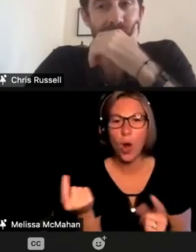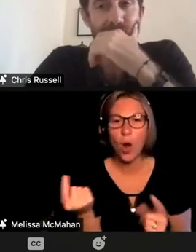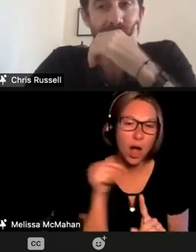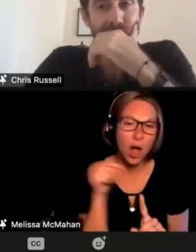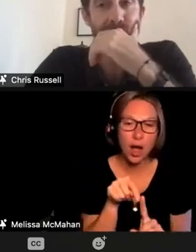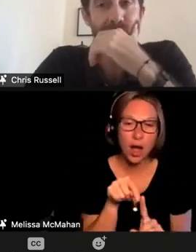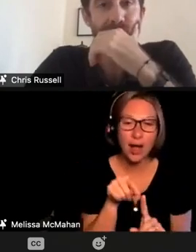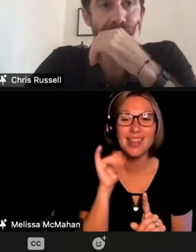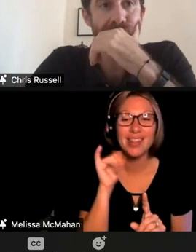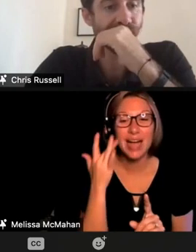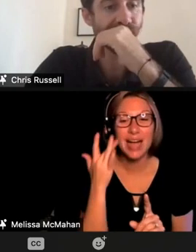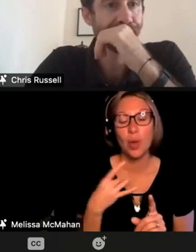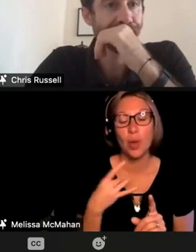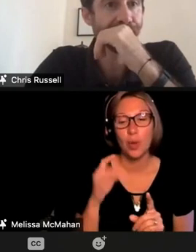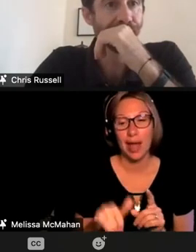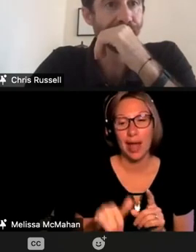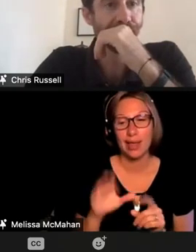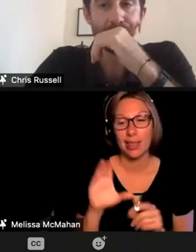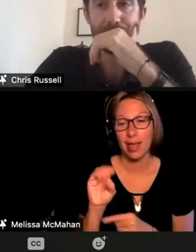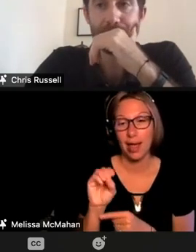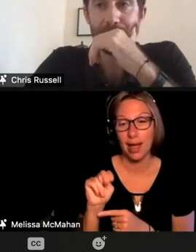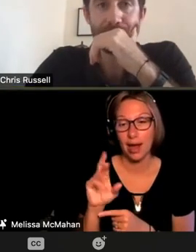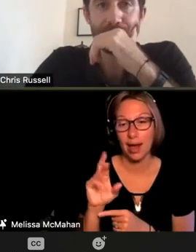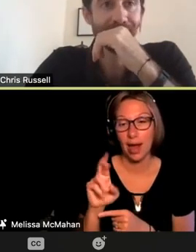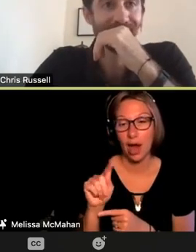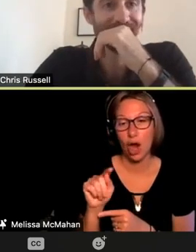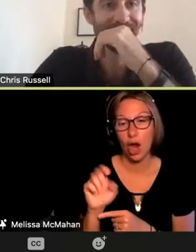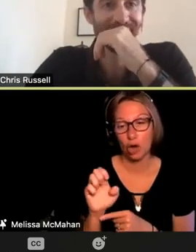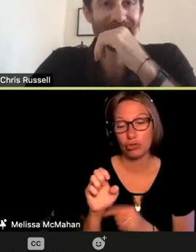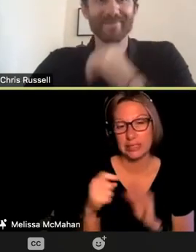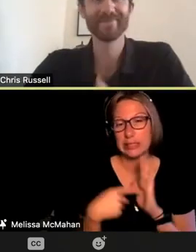those concrete symbols. So that's that slide.